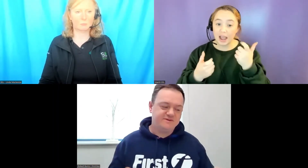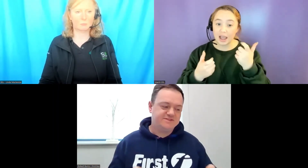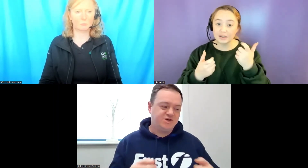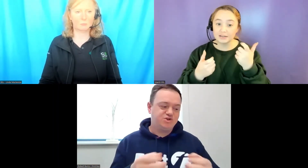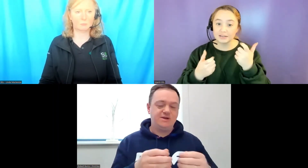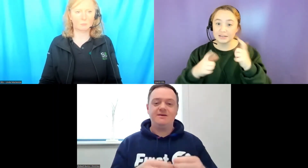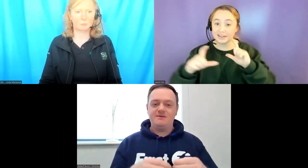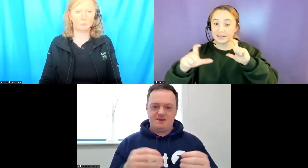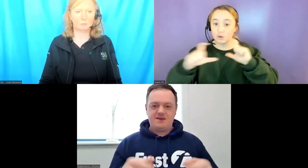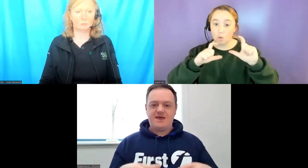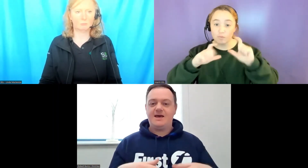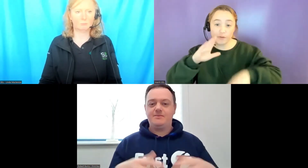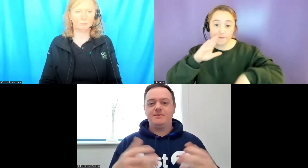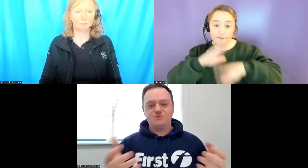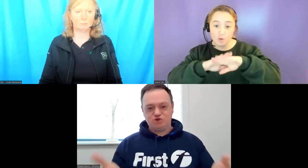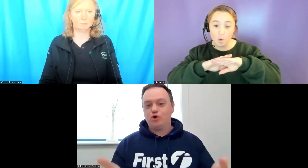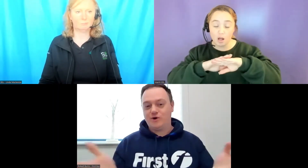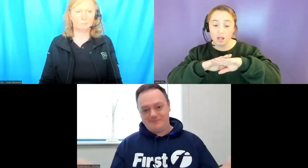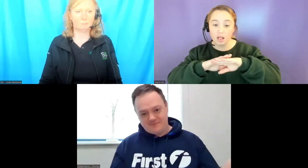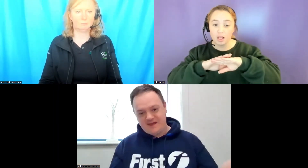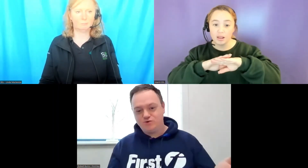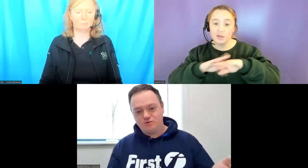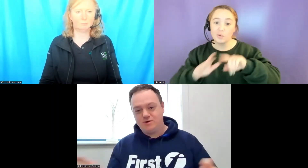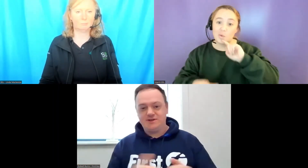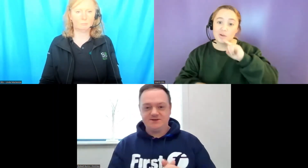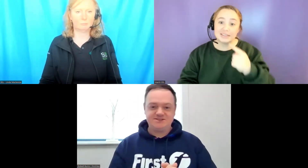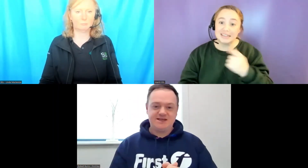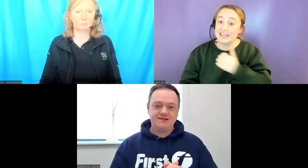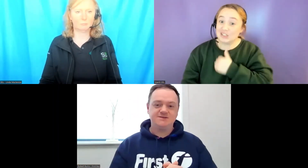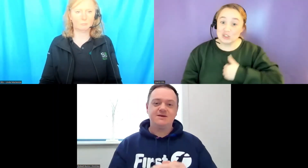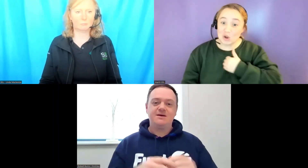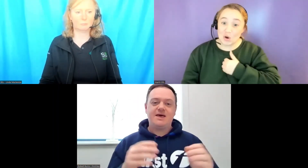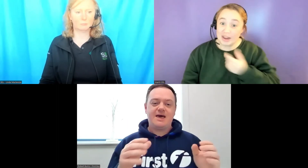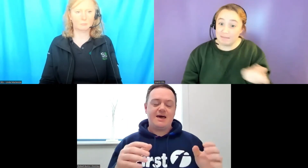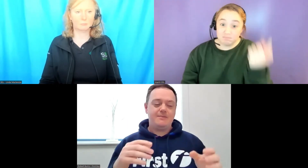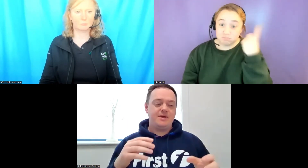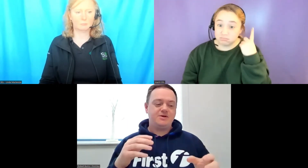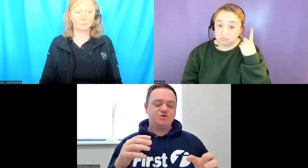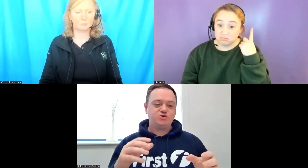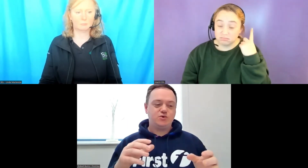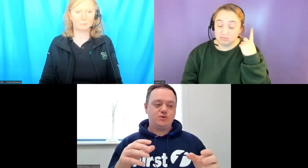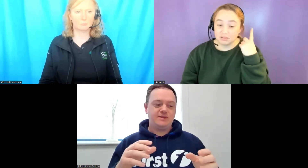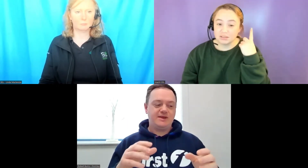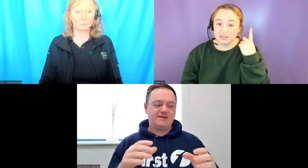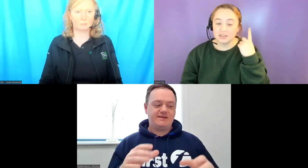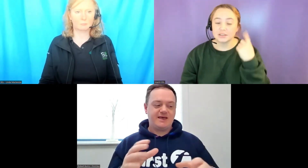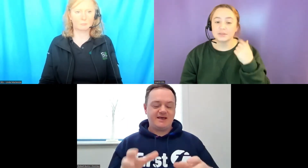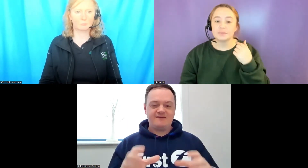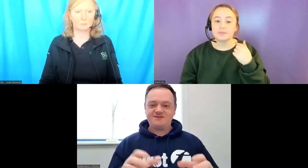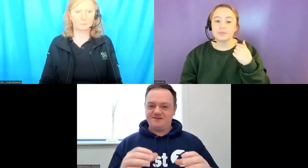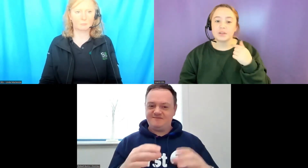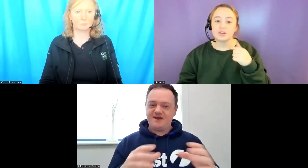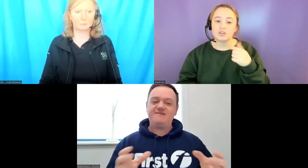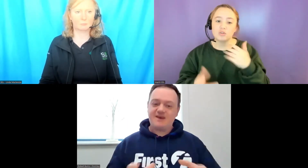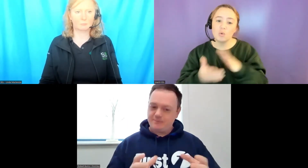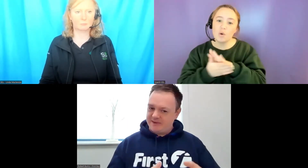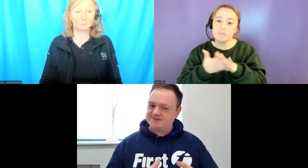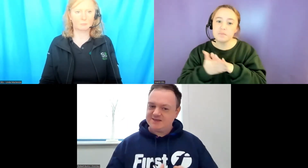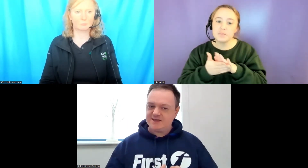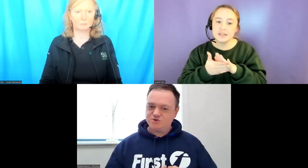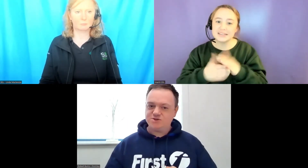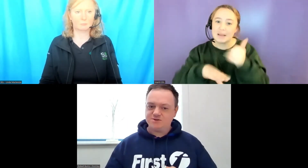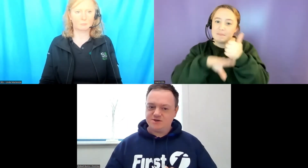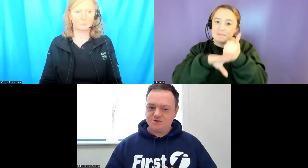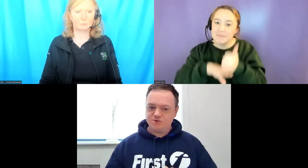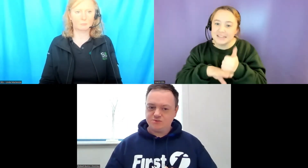a conversation, sorry, I do not understand. So it gives the very, very